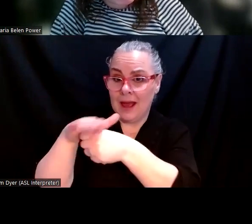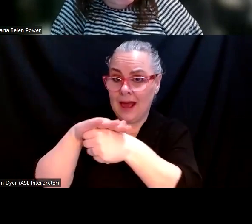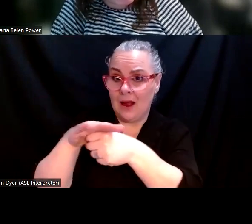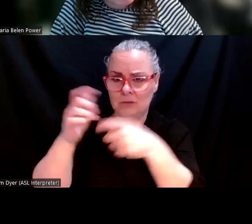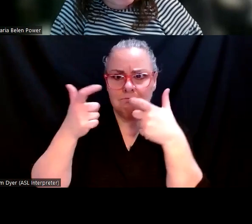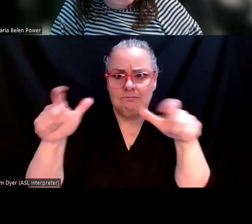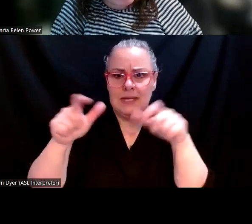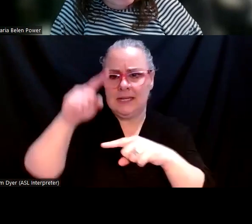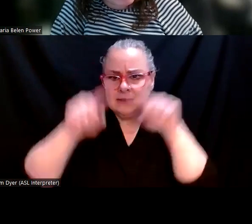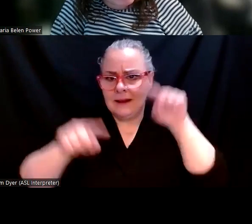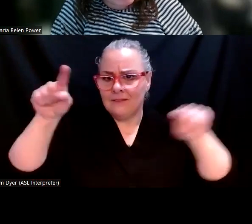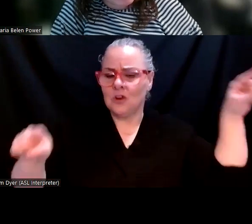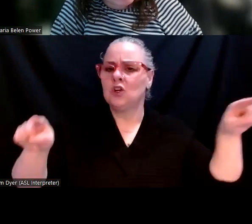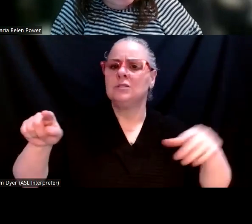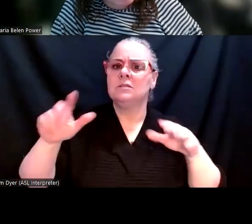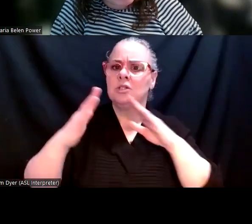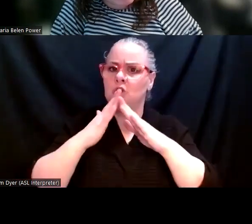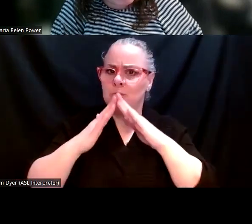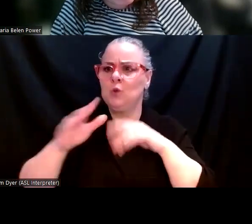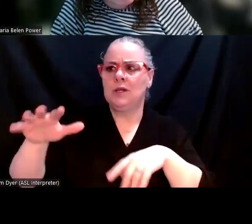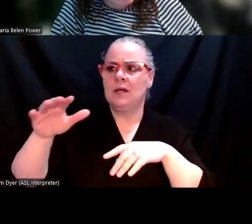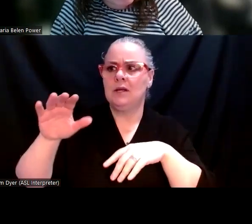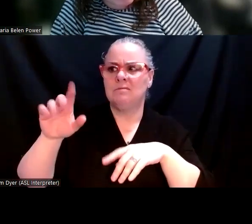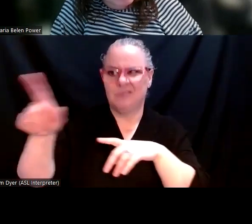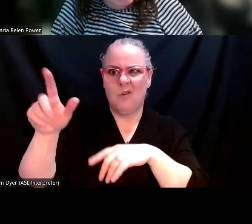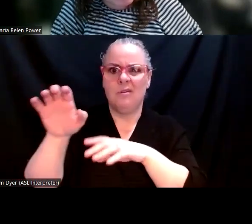large, diversified EJ community.